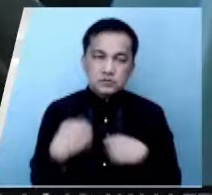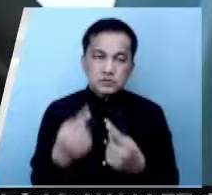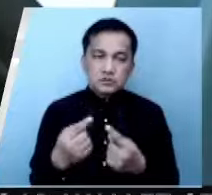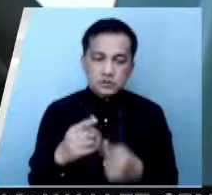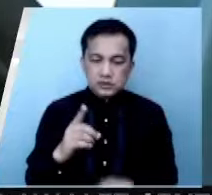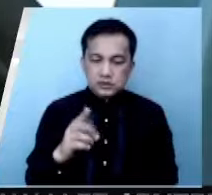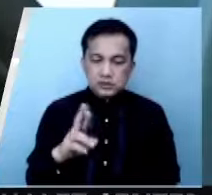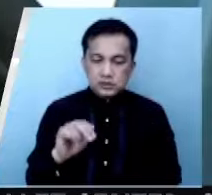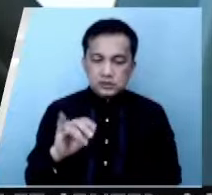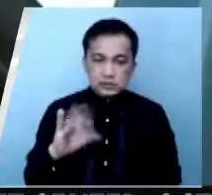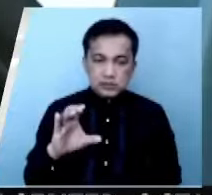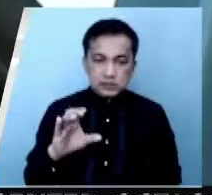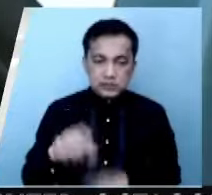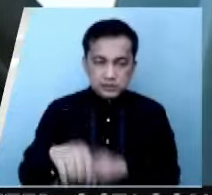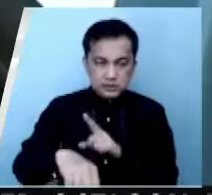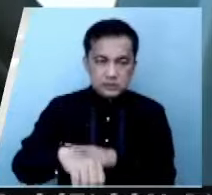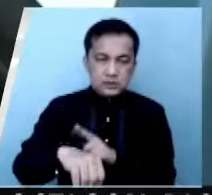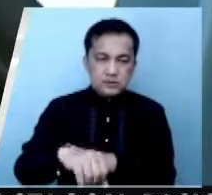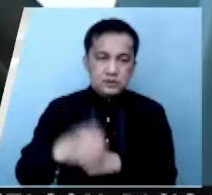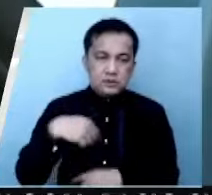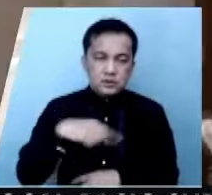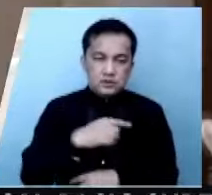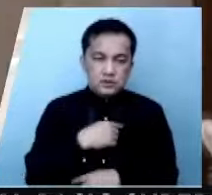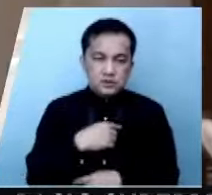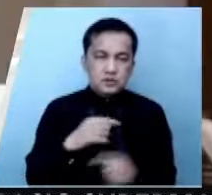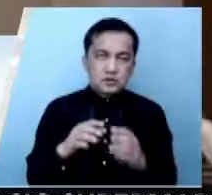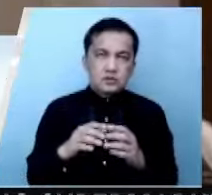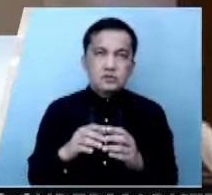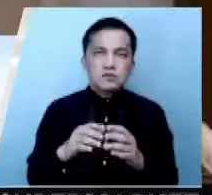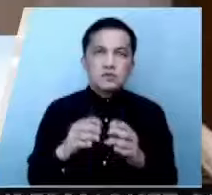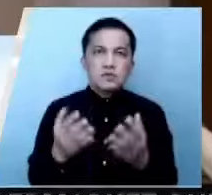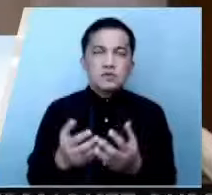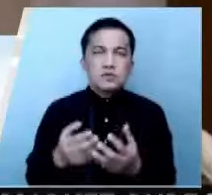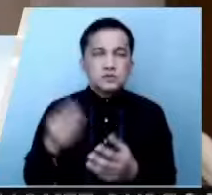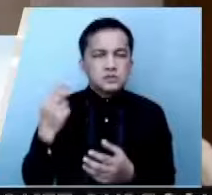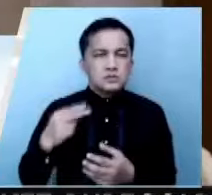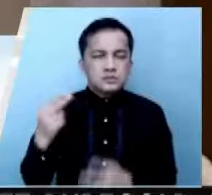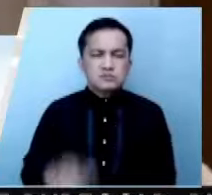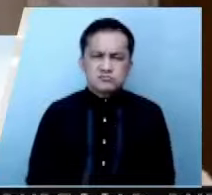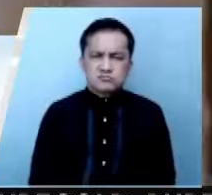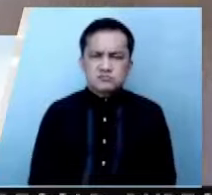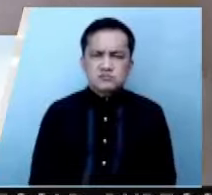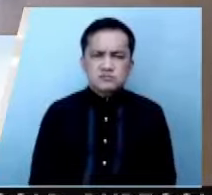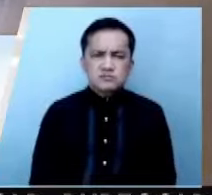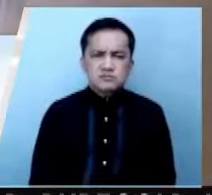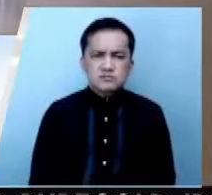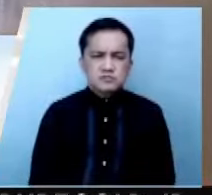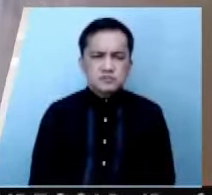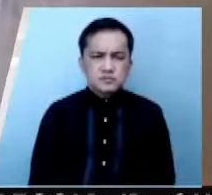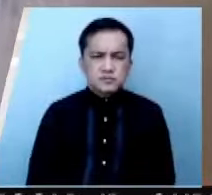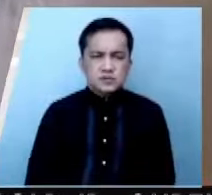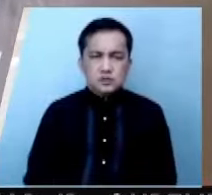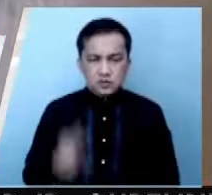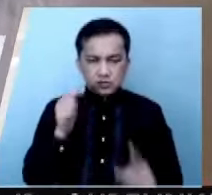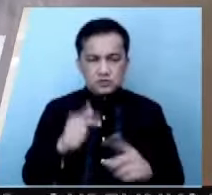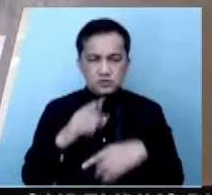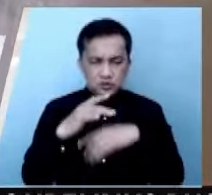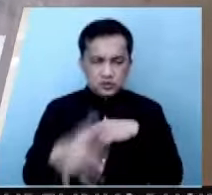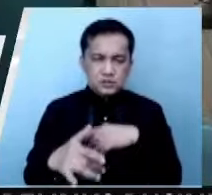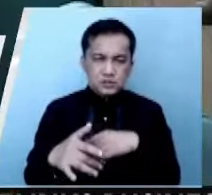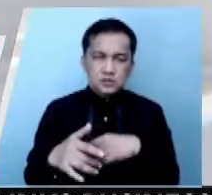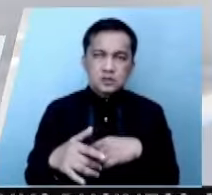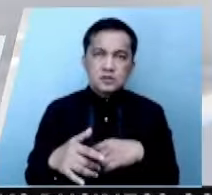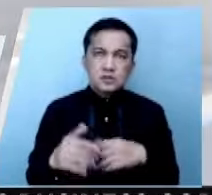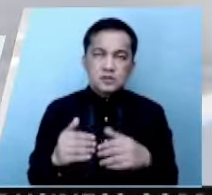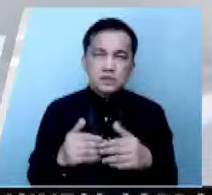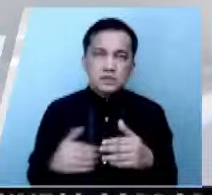times in our world history. Yun po ang goal natin na aagahan natin yung pagbaba ng presyo ng